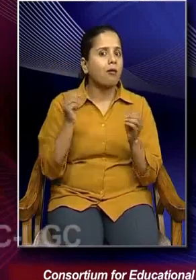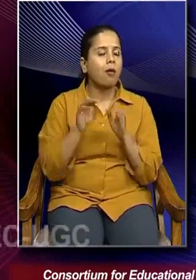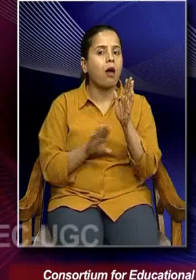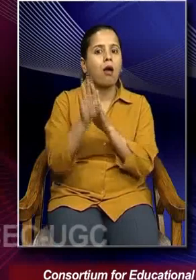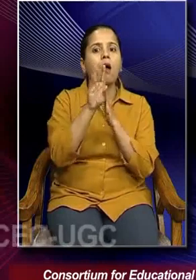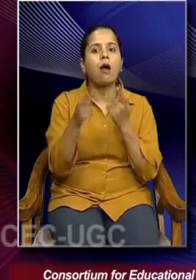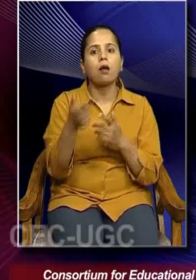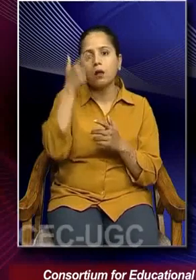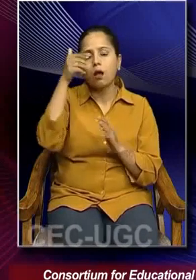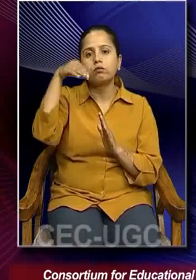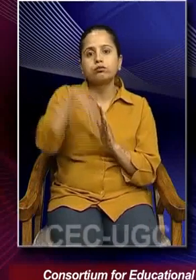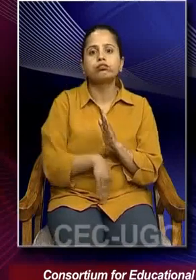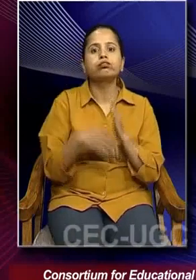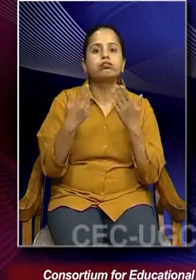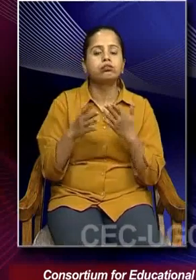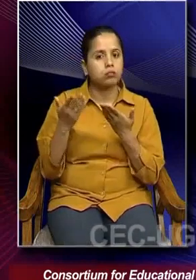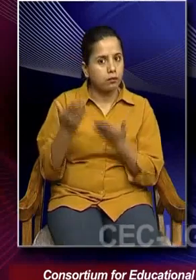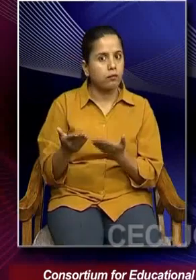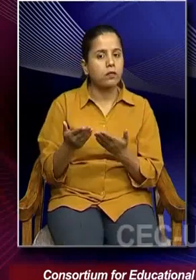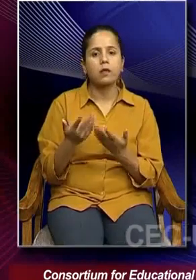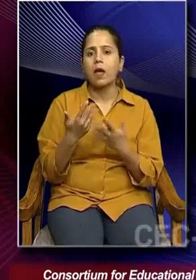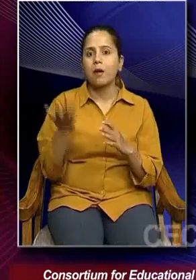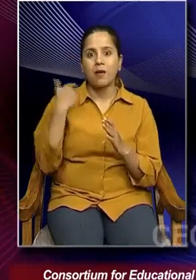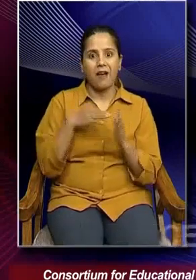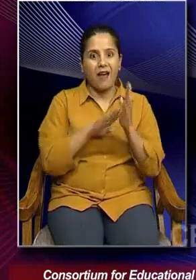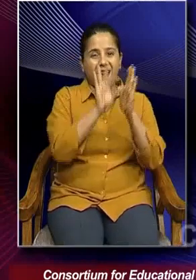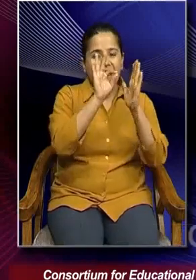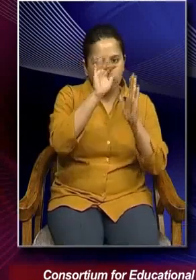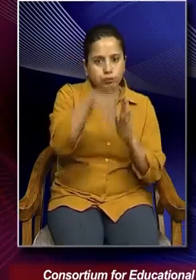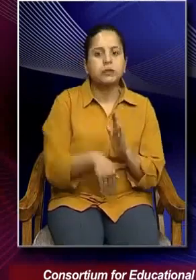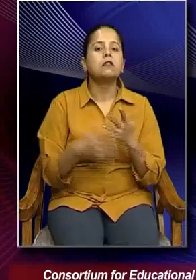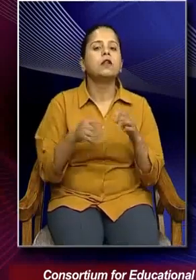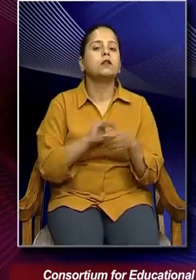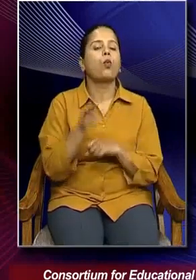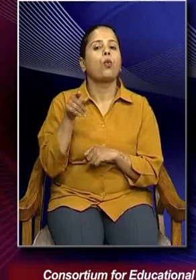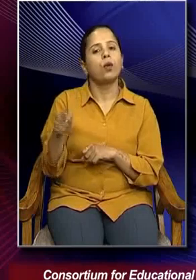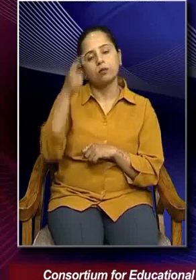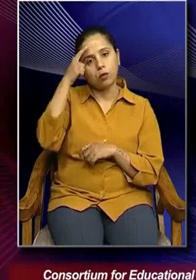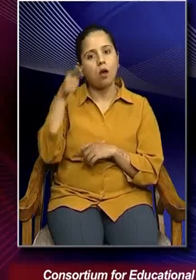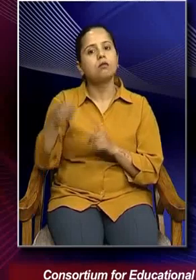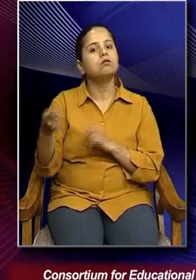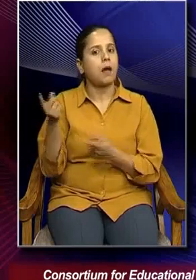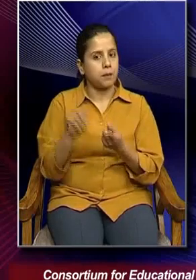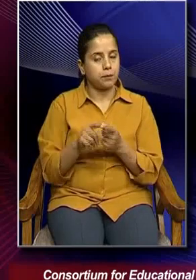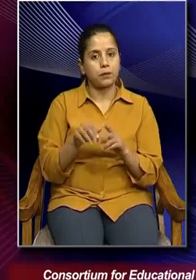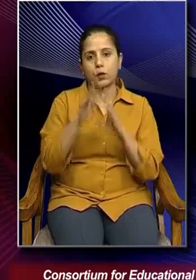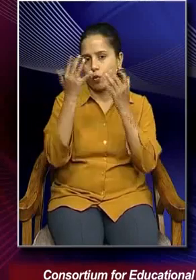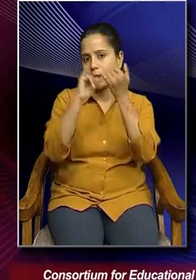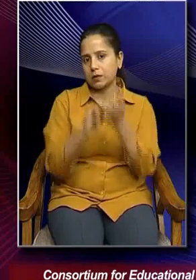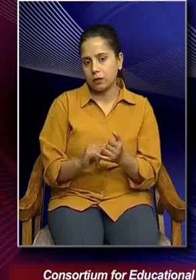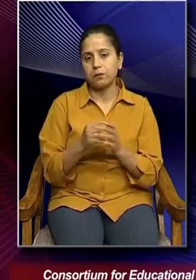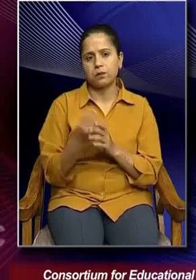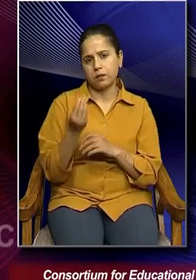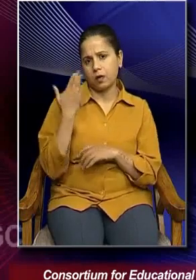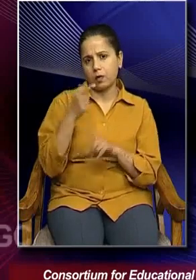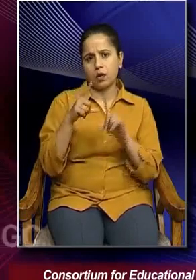fact, it has undone whatever progress which has been made, particularly in the context of Global South. Now, this is a recent data from